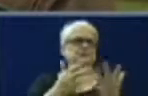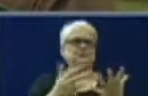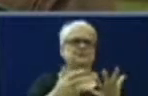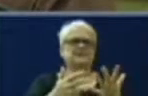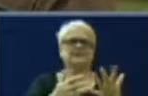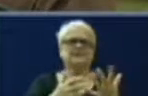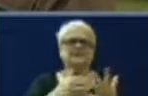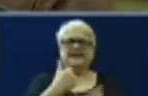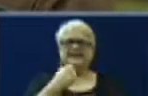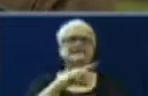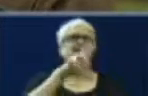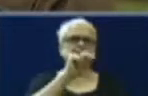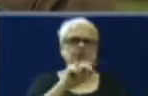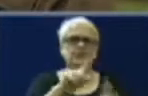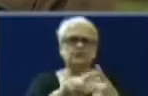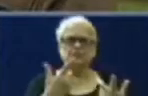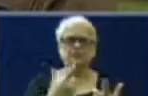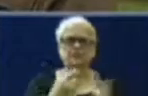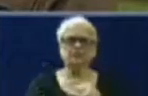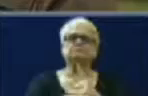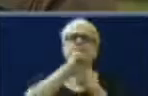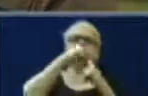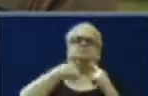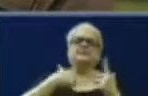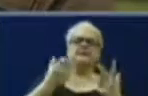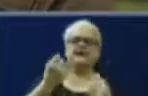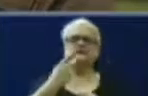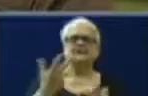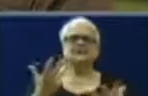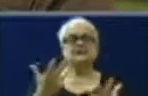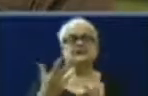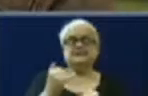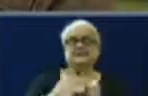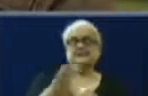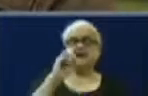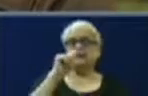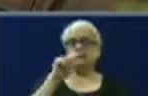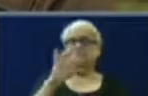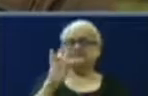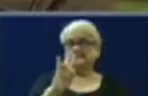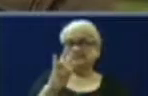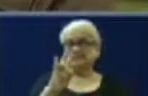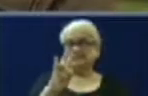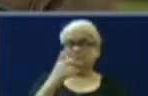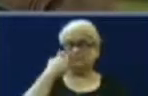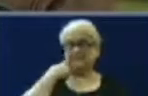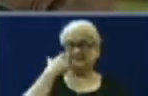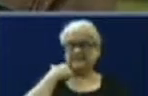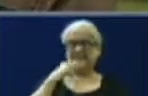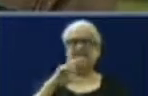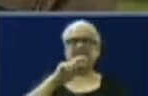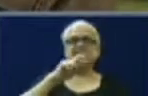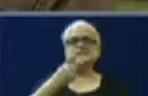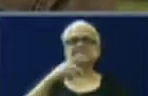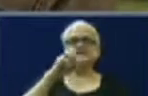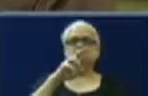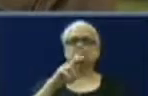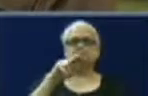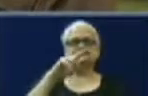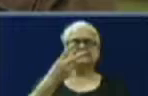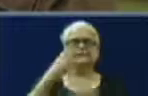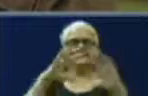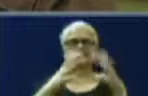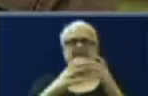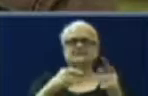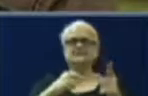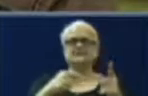the 2 months since school started. The last time was October 7th, during second period, where a female eighth grader